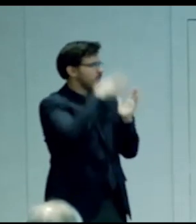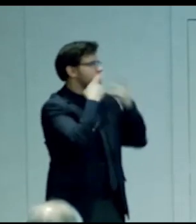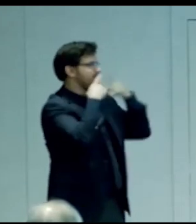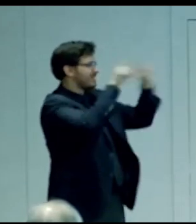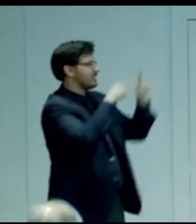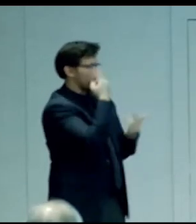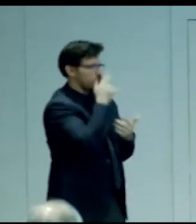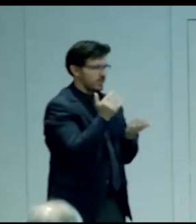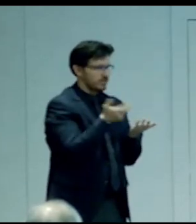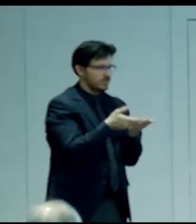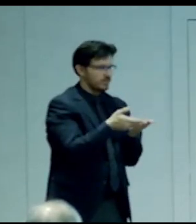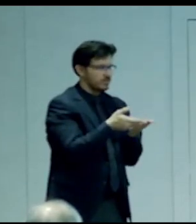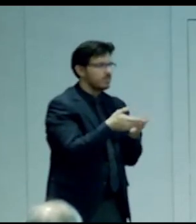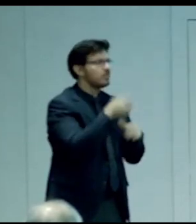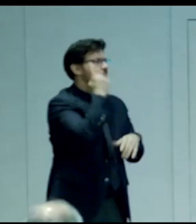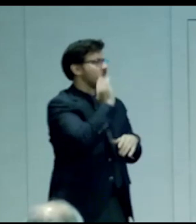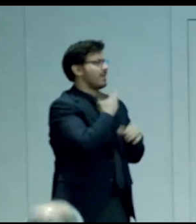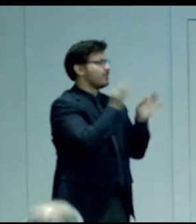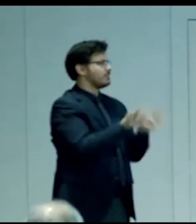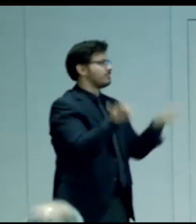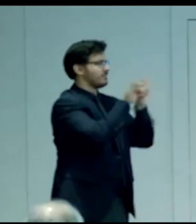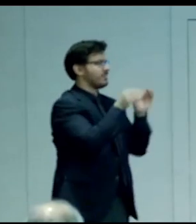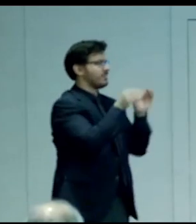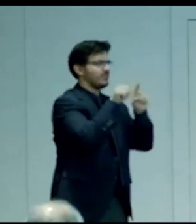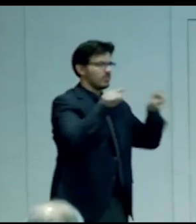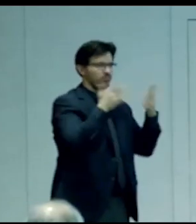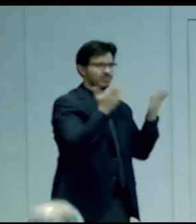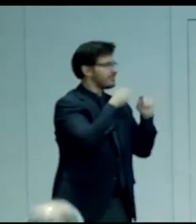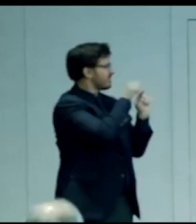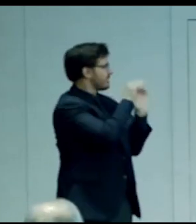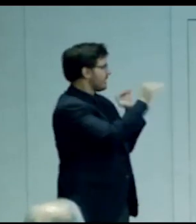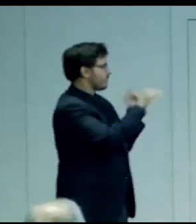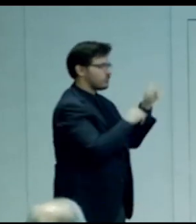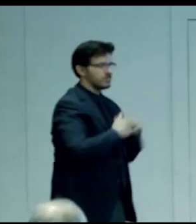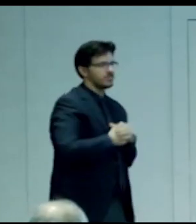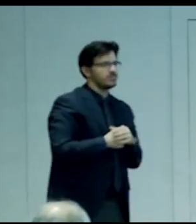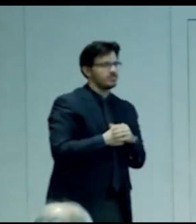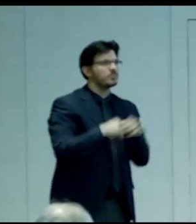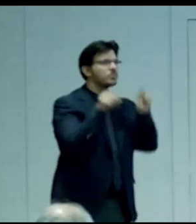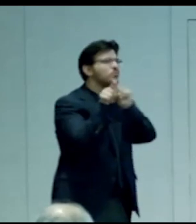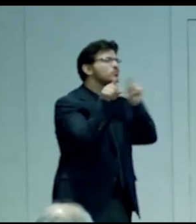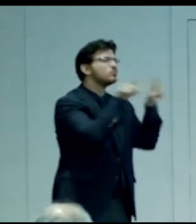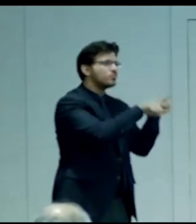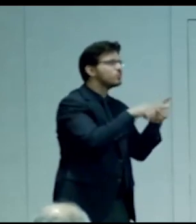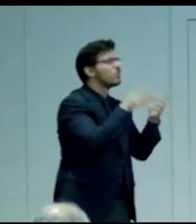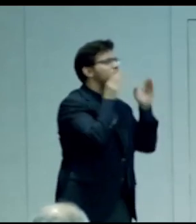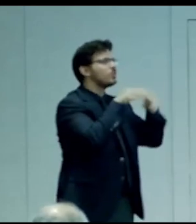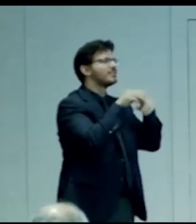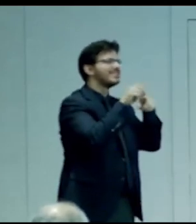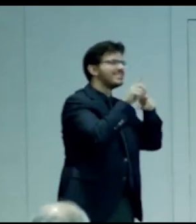that as one of our key variables at this level. And you can see we also look disciplinary issues,